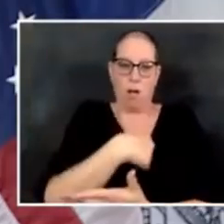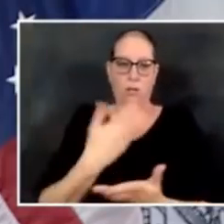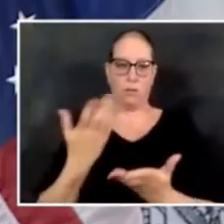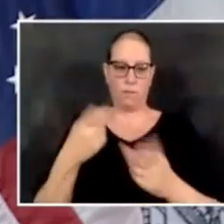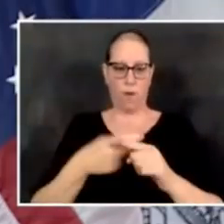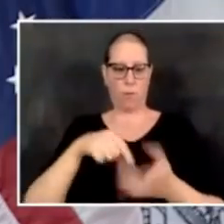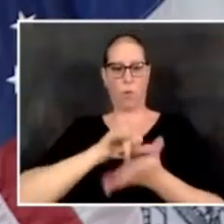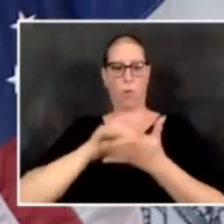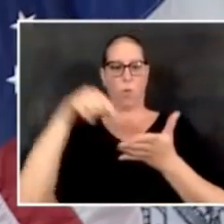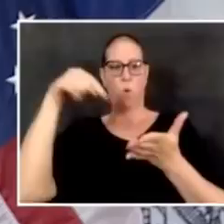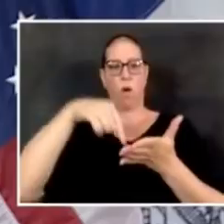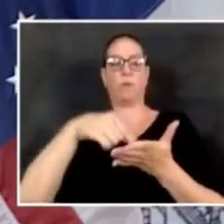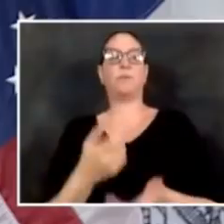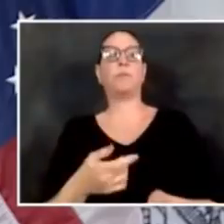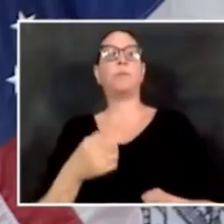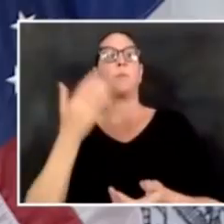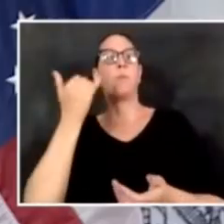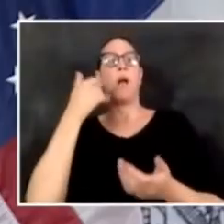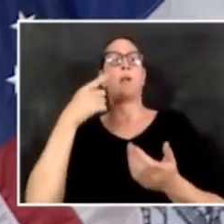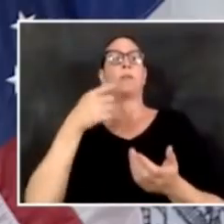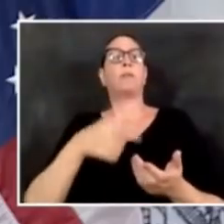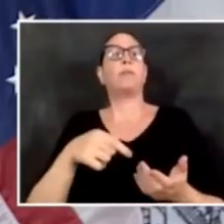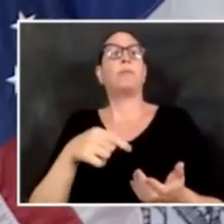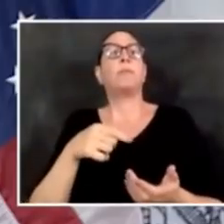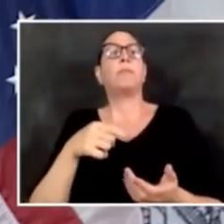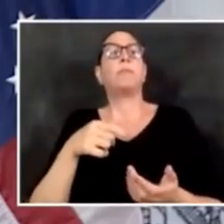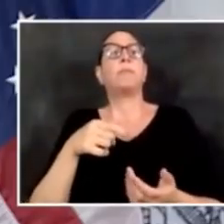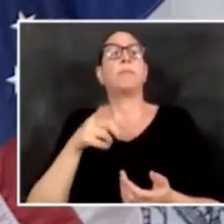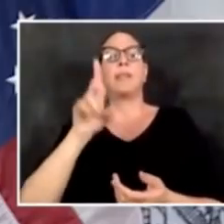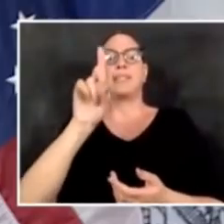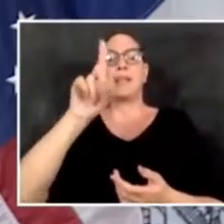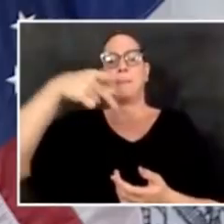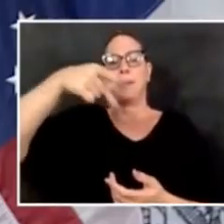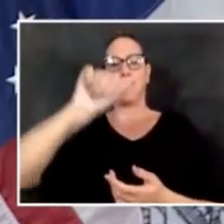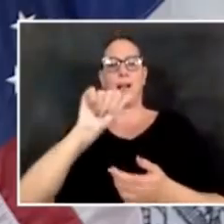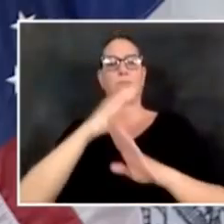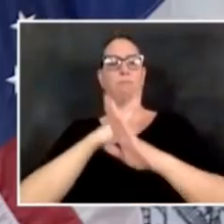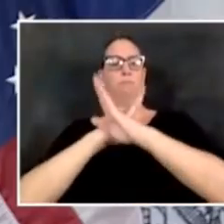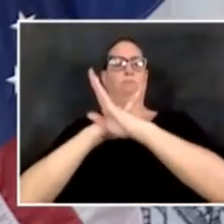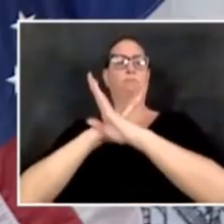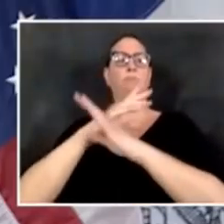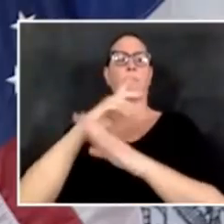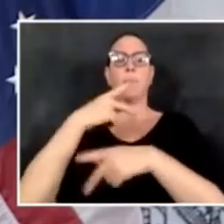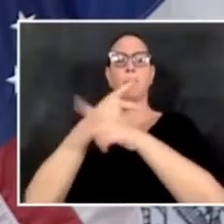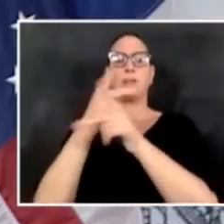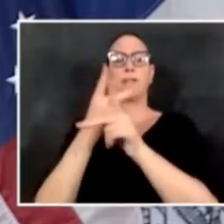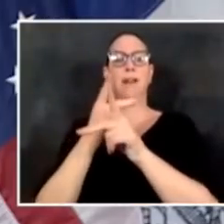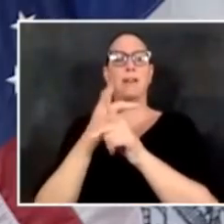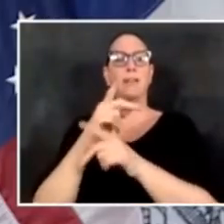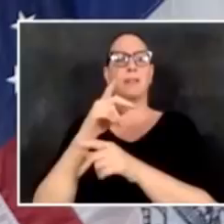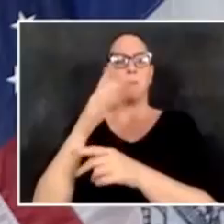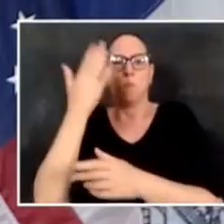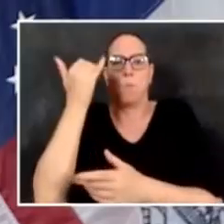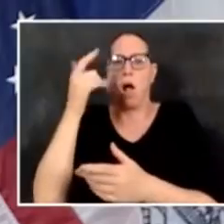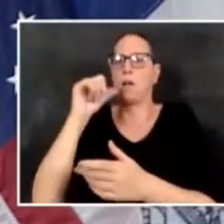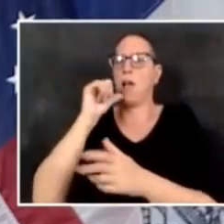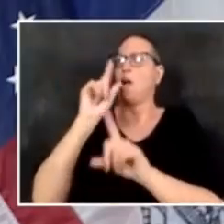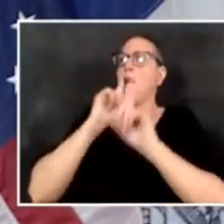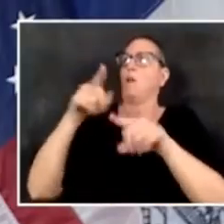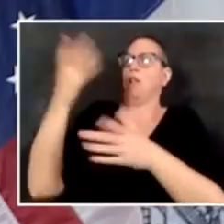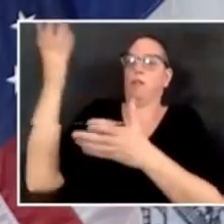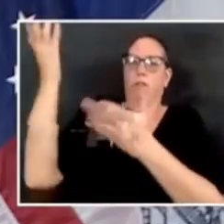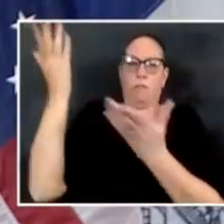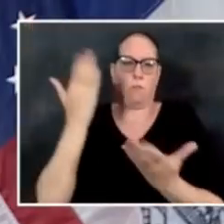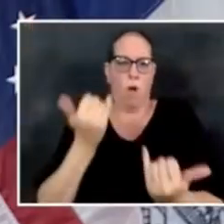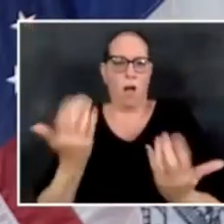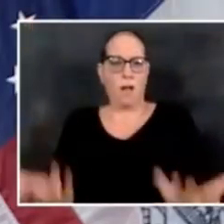by the president. We're going to be at this a long time. So if he went into full gear today, it would help us for sure in the weeks and